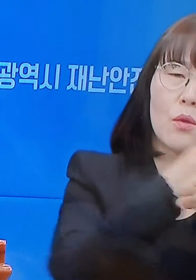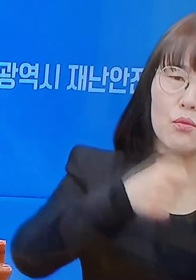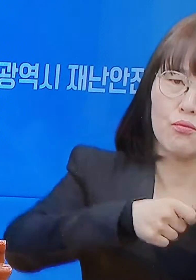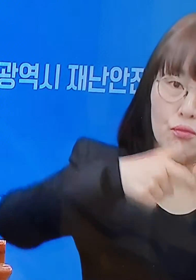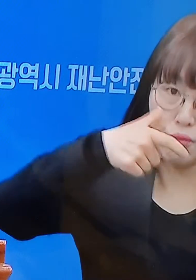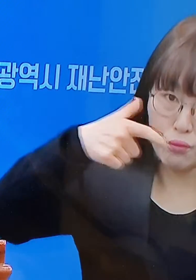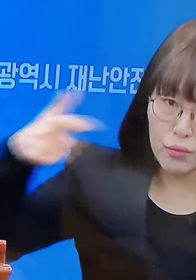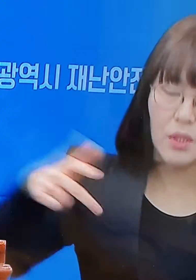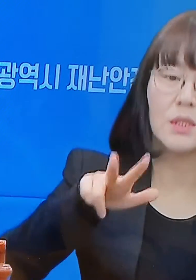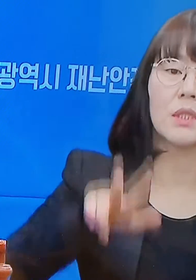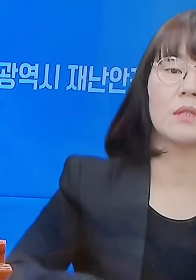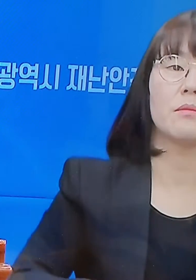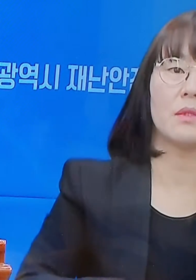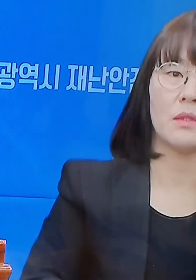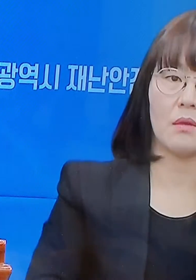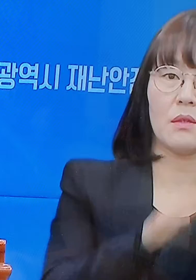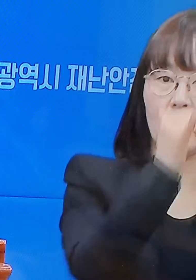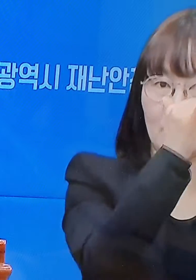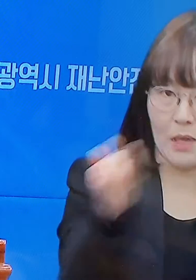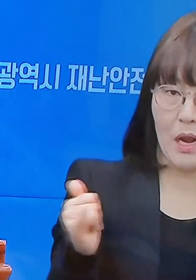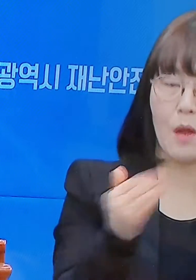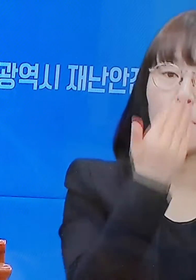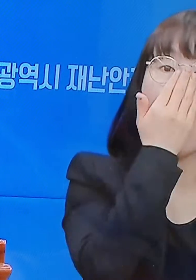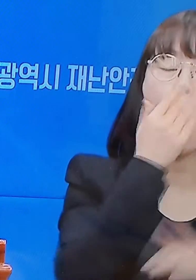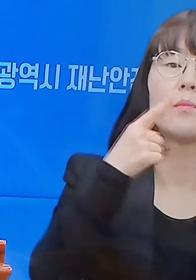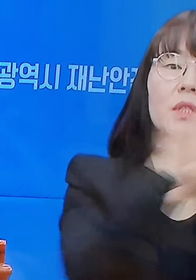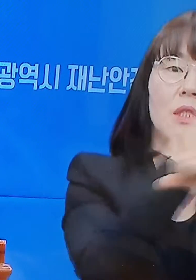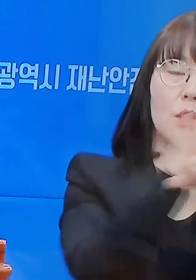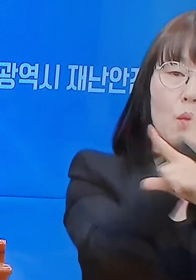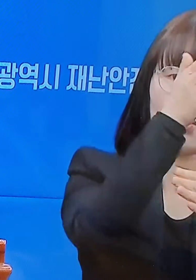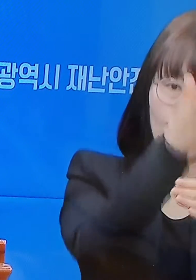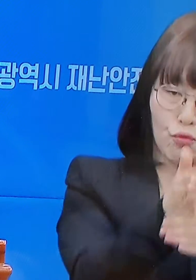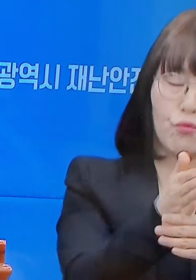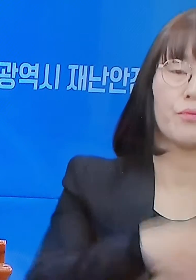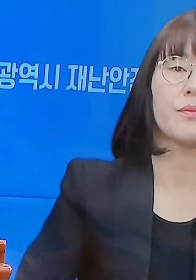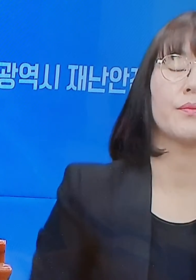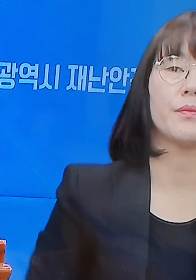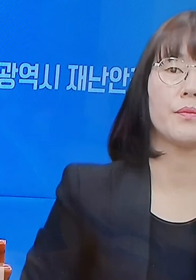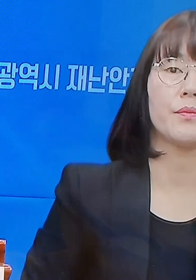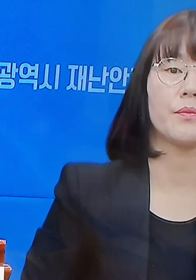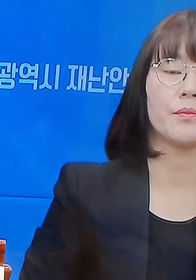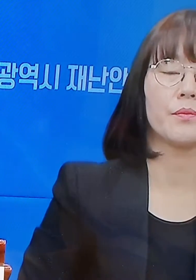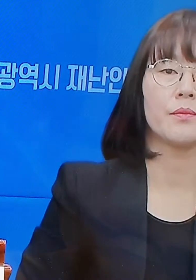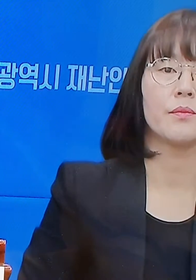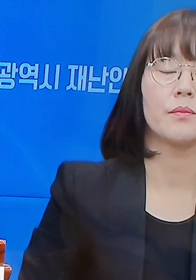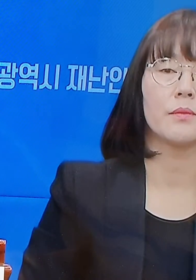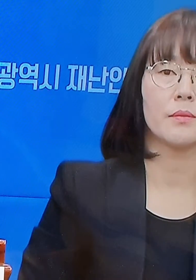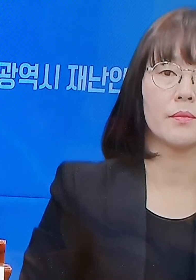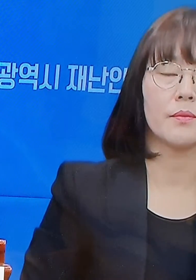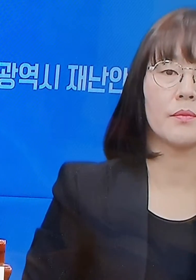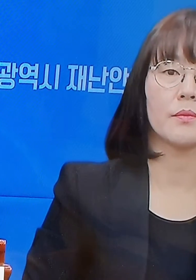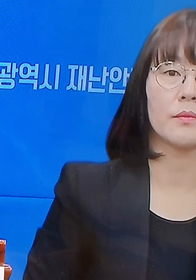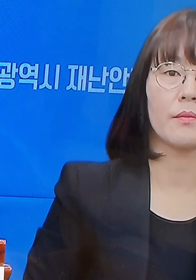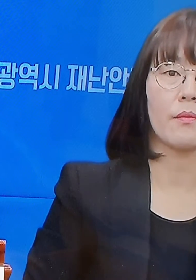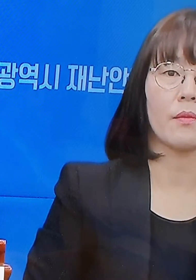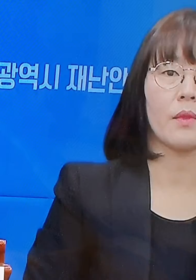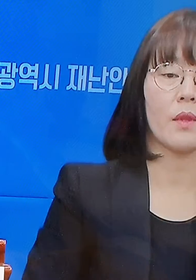Coronaviruses are clearly weak and are tuned to attack the human lungs. They